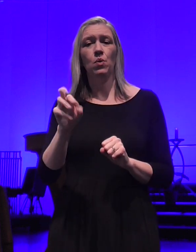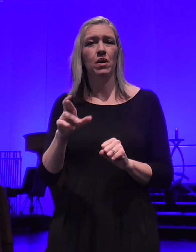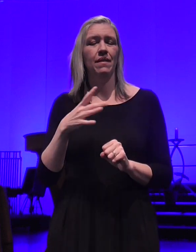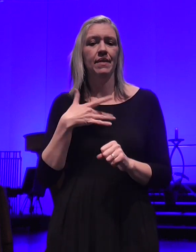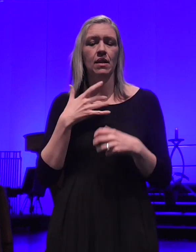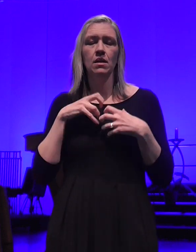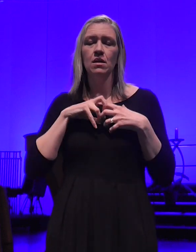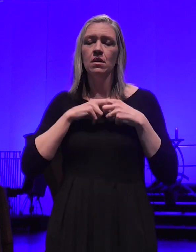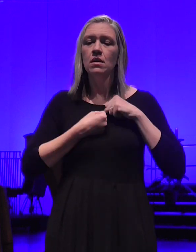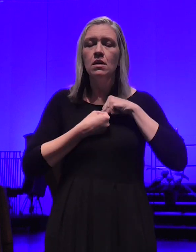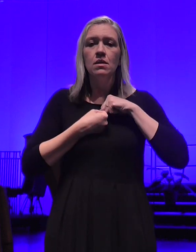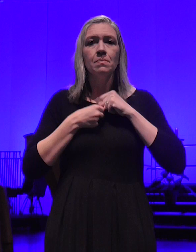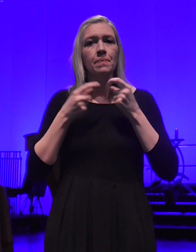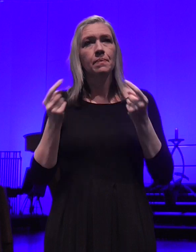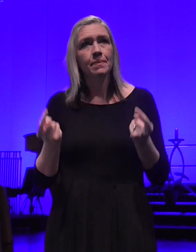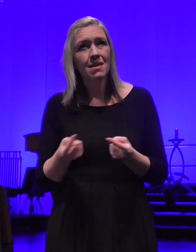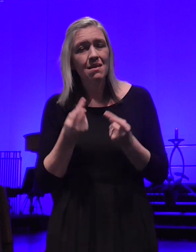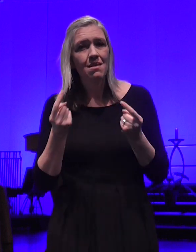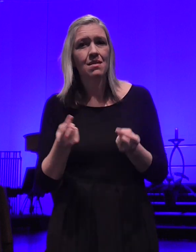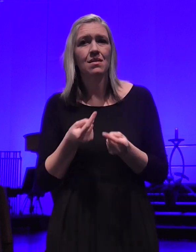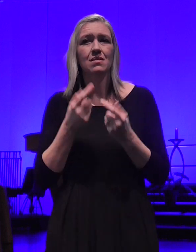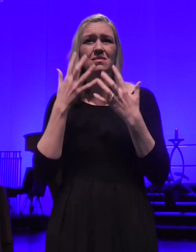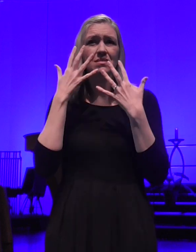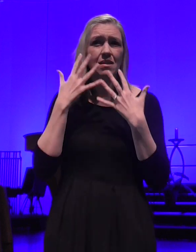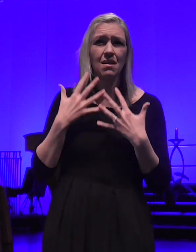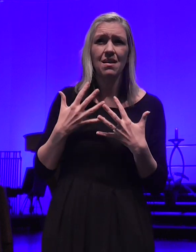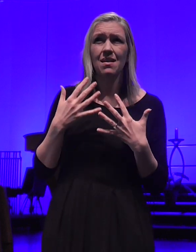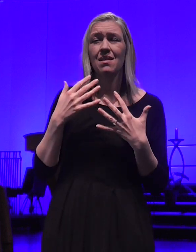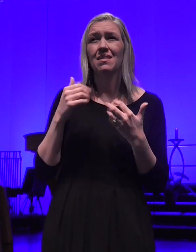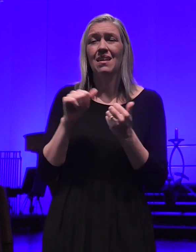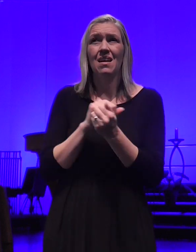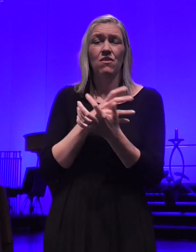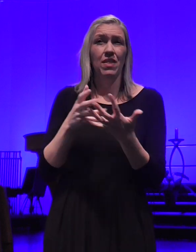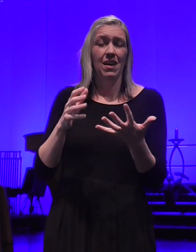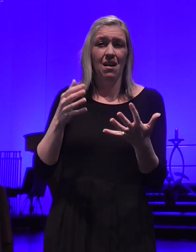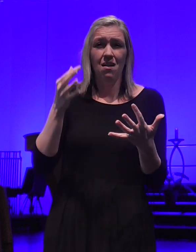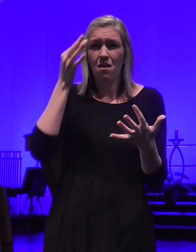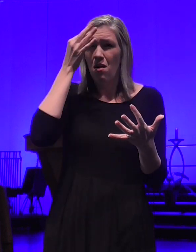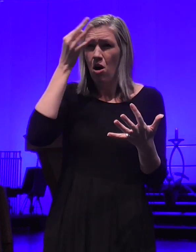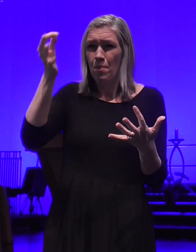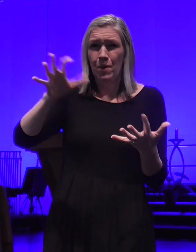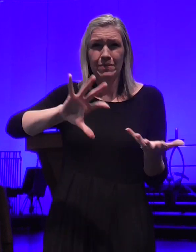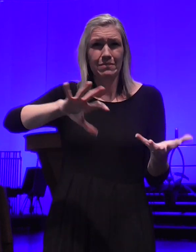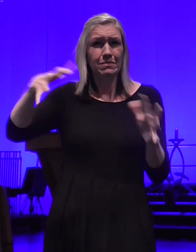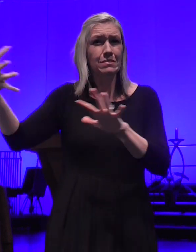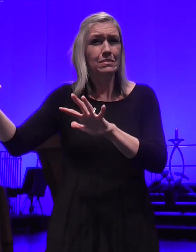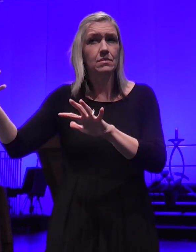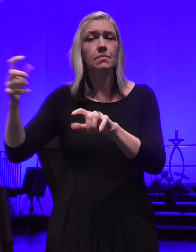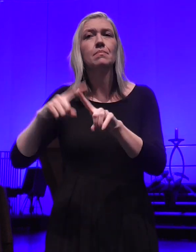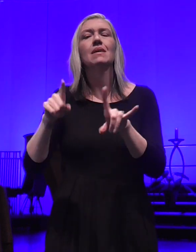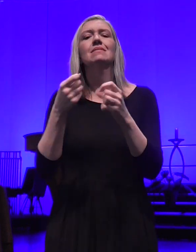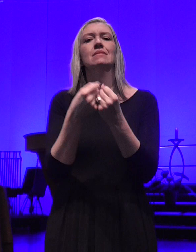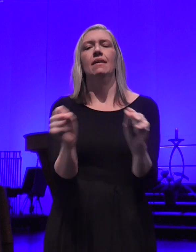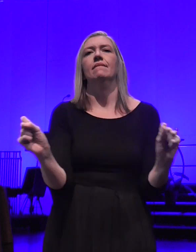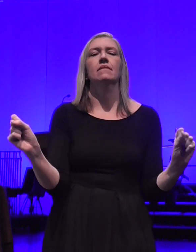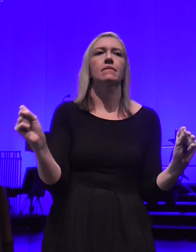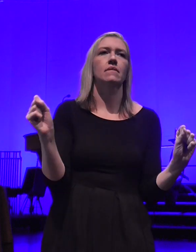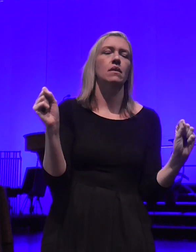on the edge of everything breaking, and yet grabbed and saved by